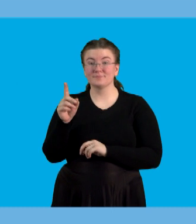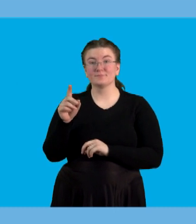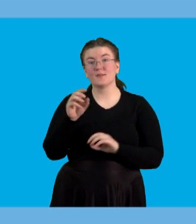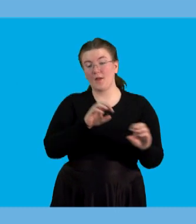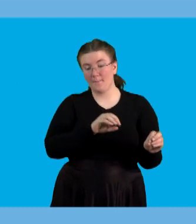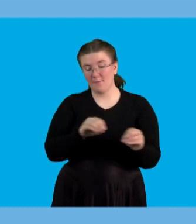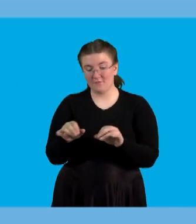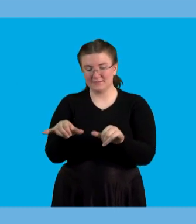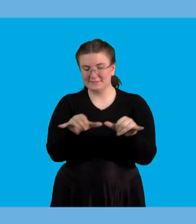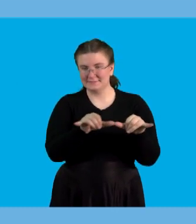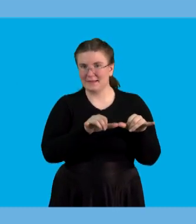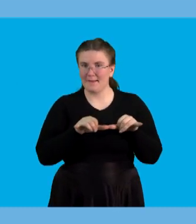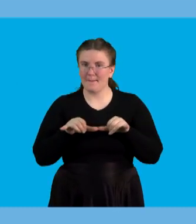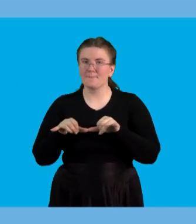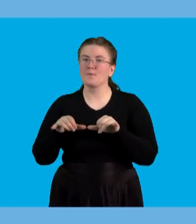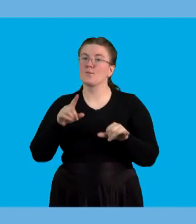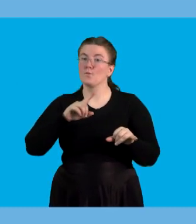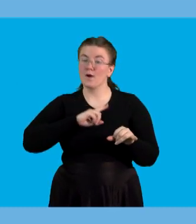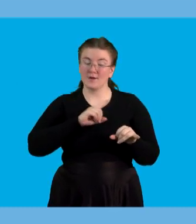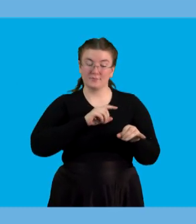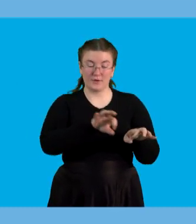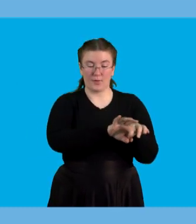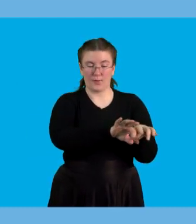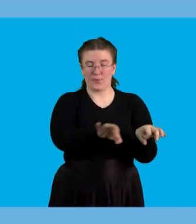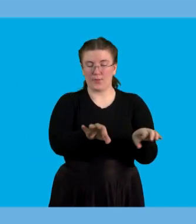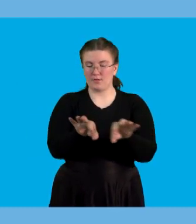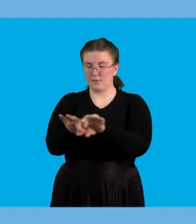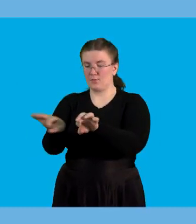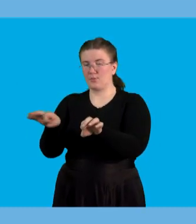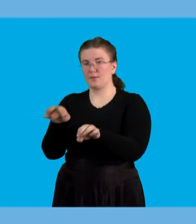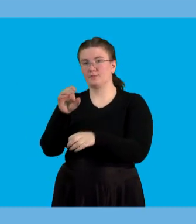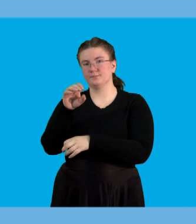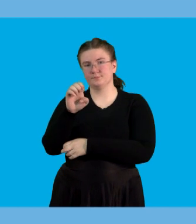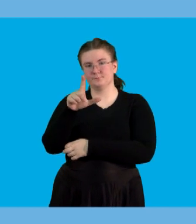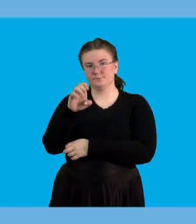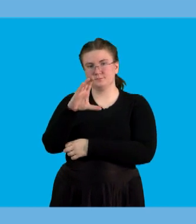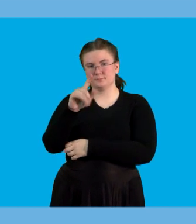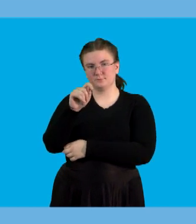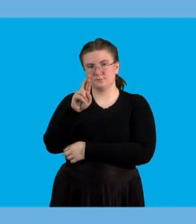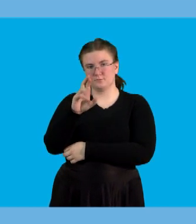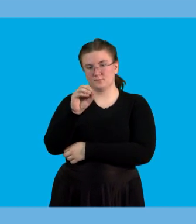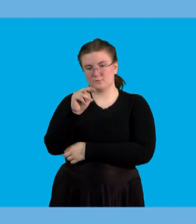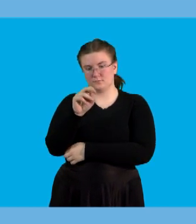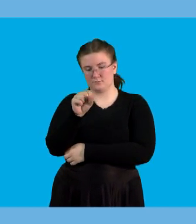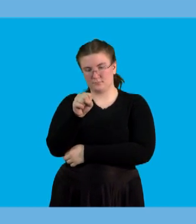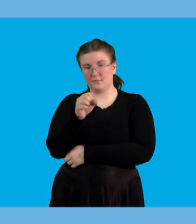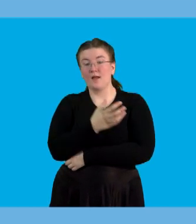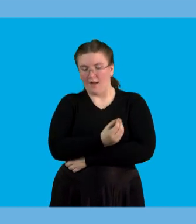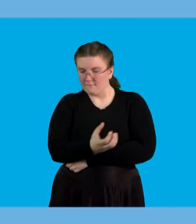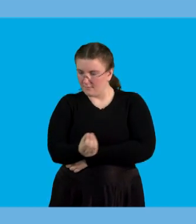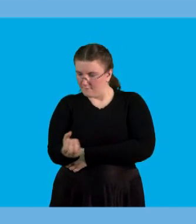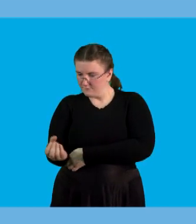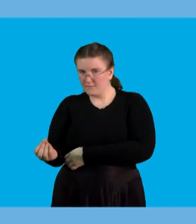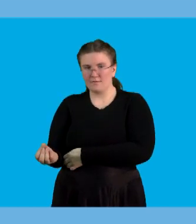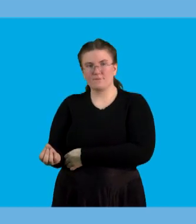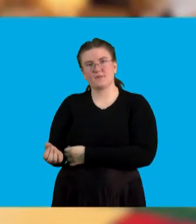there are electrons everywhere in the conducting wires and electrical components. So that doesn't mean that when we start now